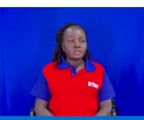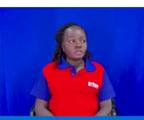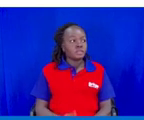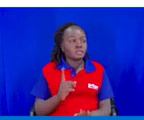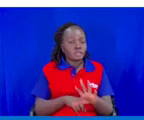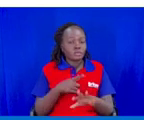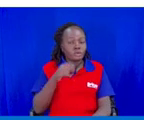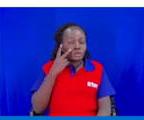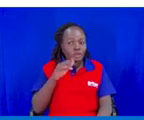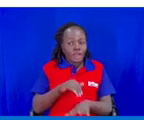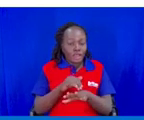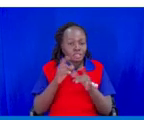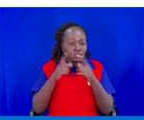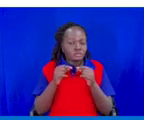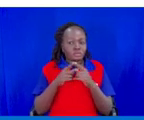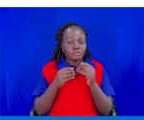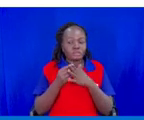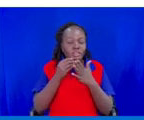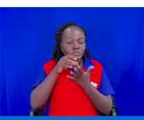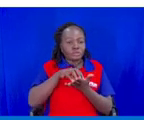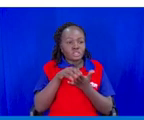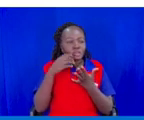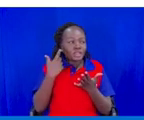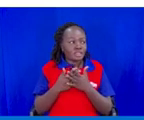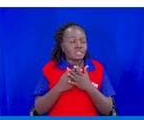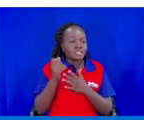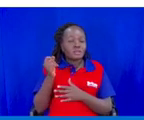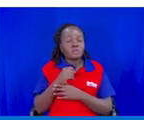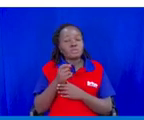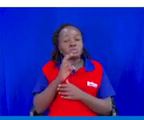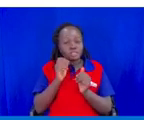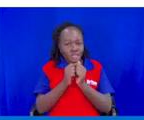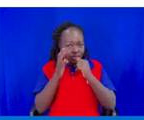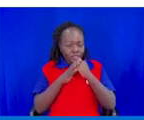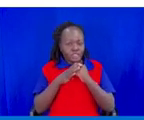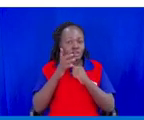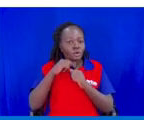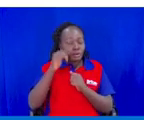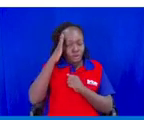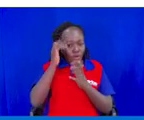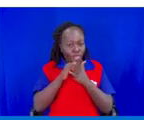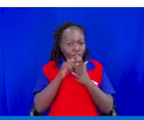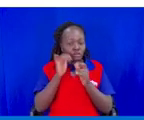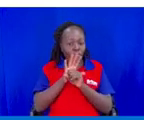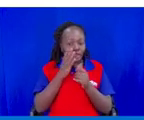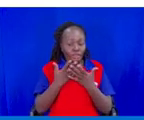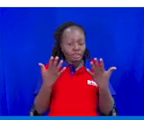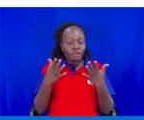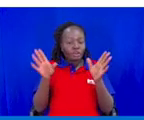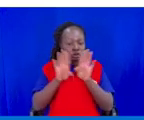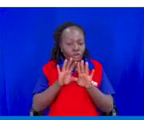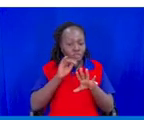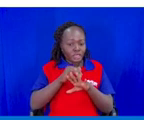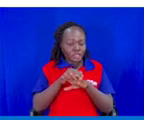of financial position unit holders as at December 2019 for the equity fund, we note that the total assets closed